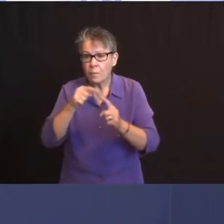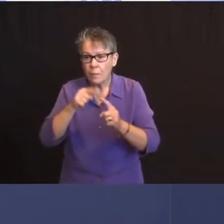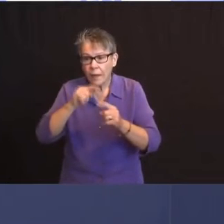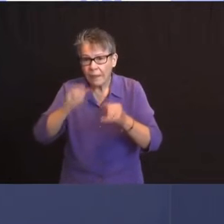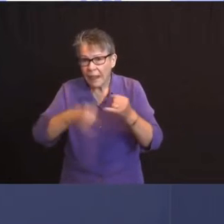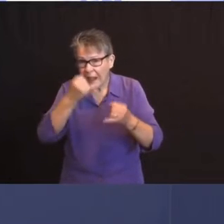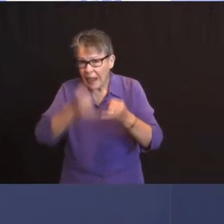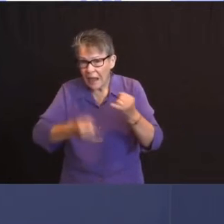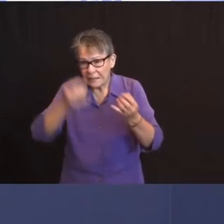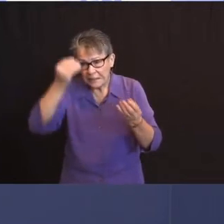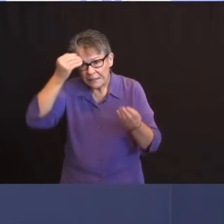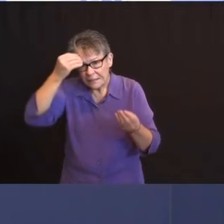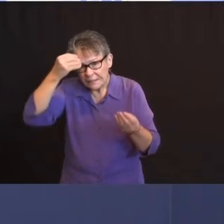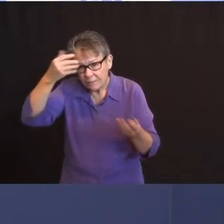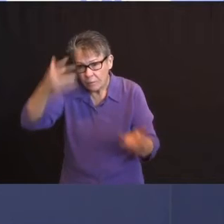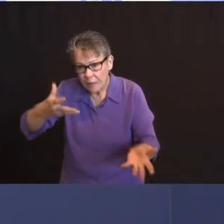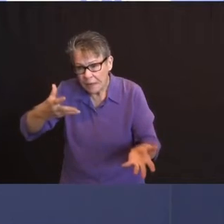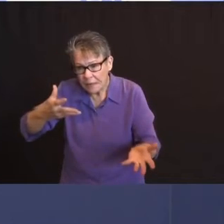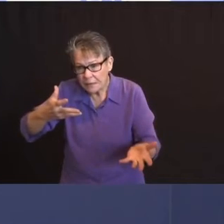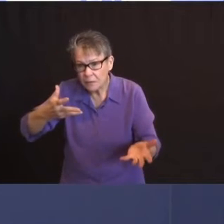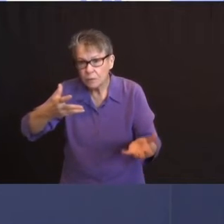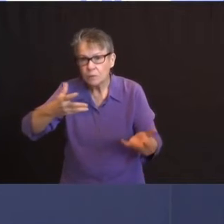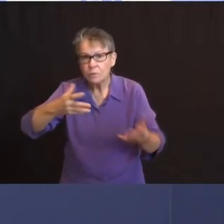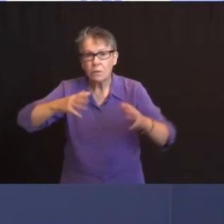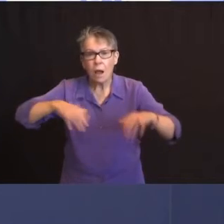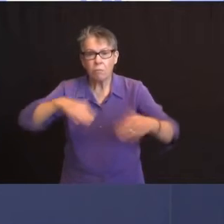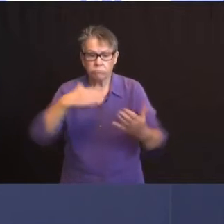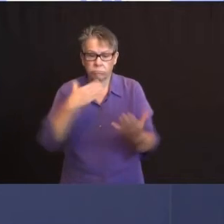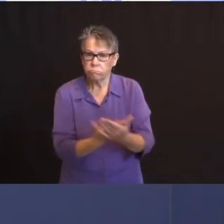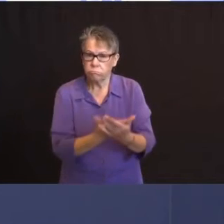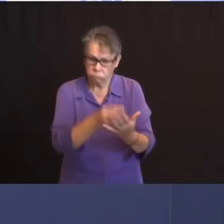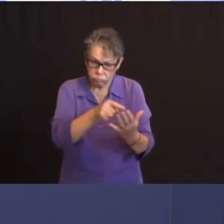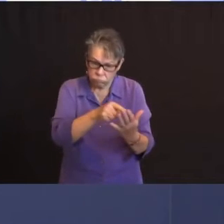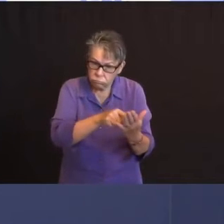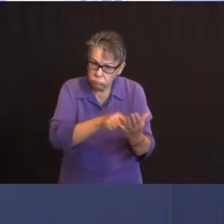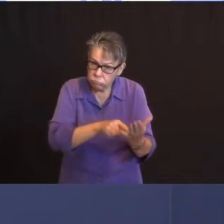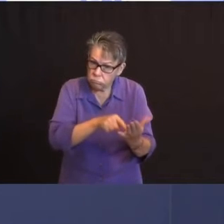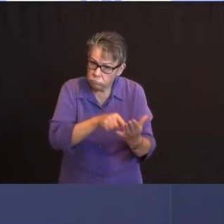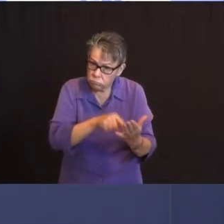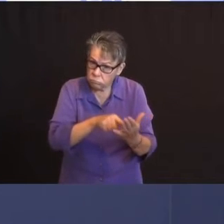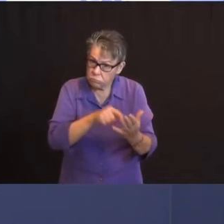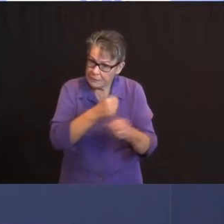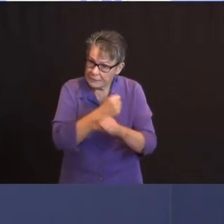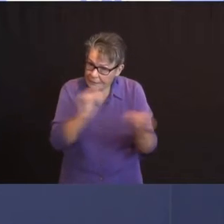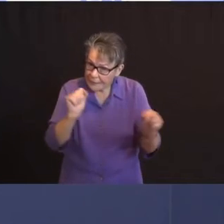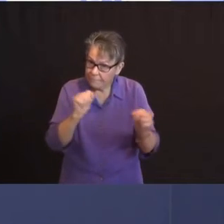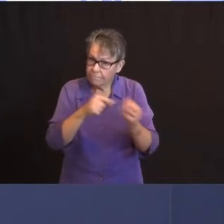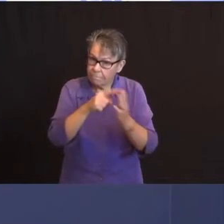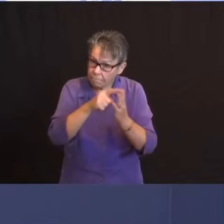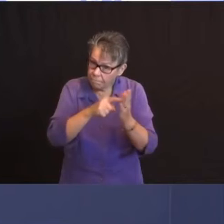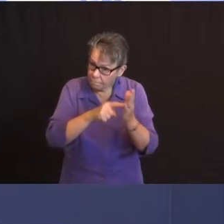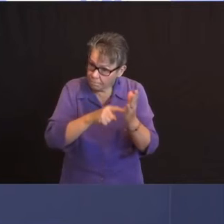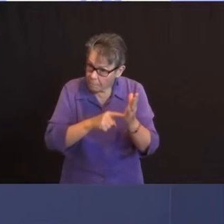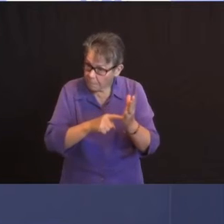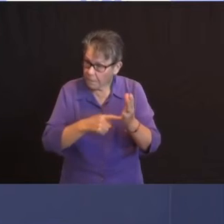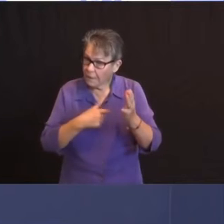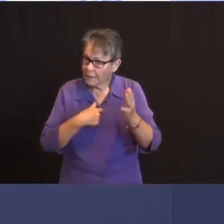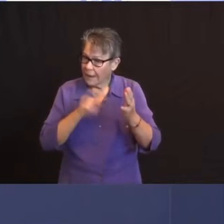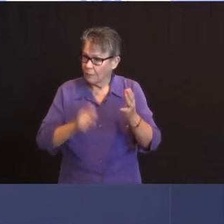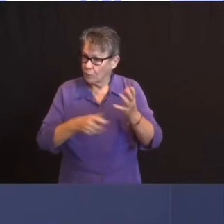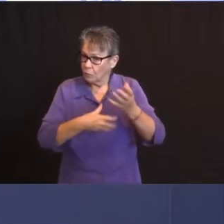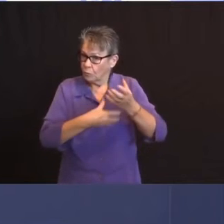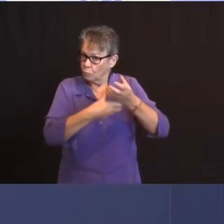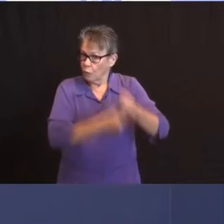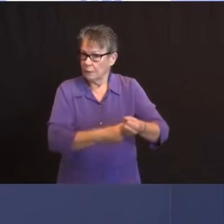shown. Yes, I'd like to see that data when it's available, but I very much trust those career scientists at the FDA and at the